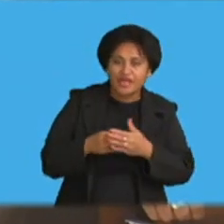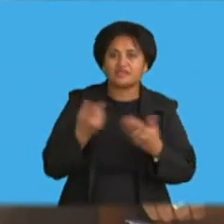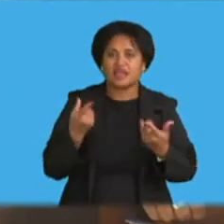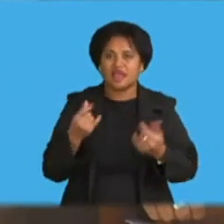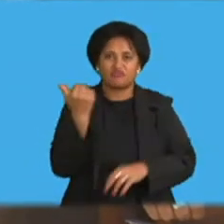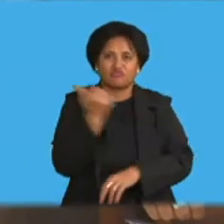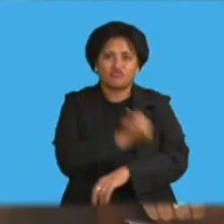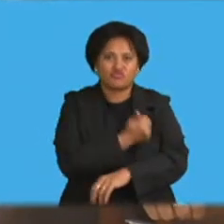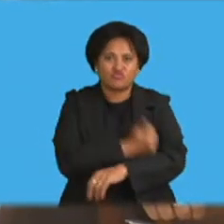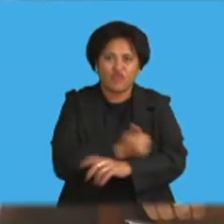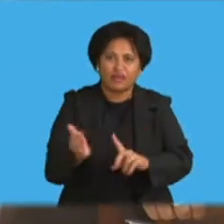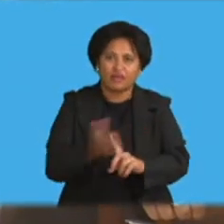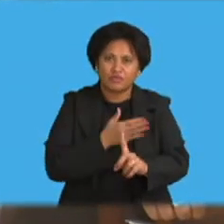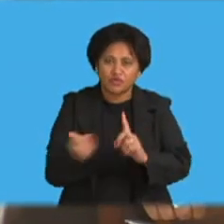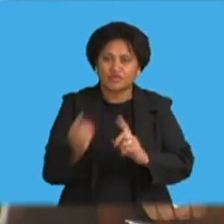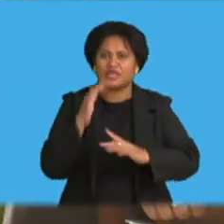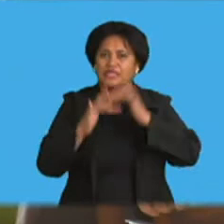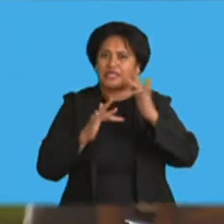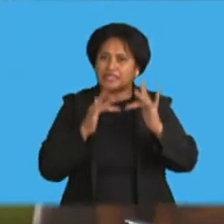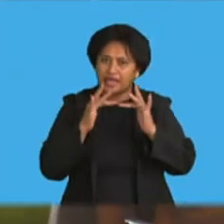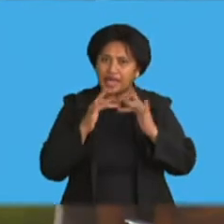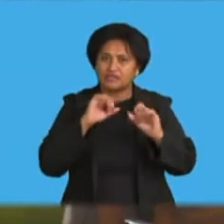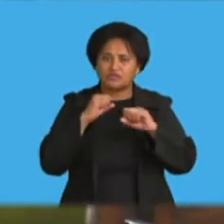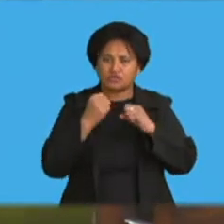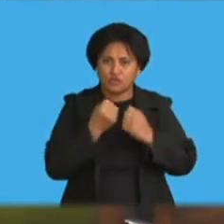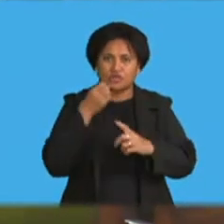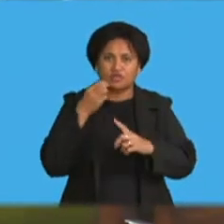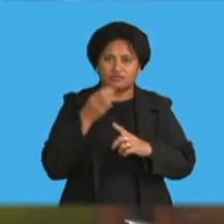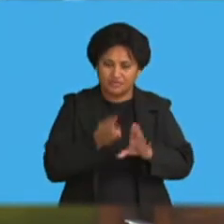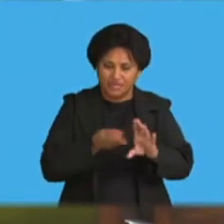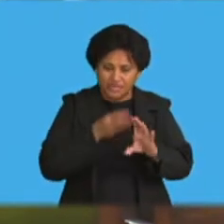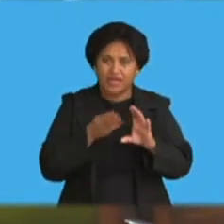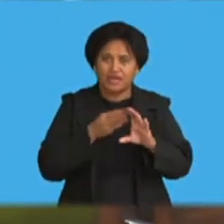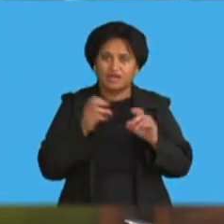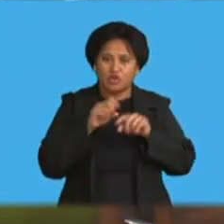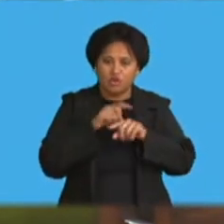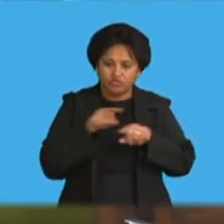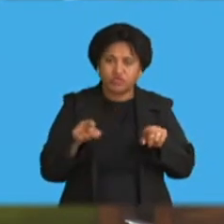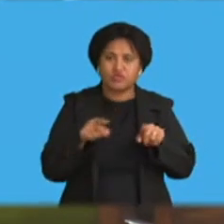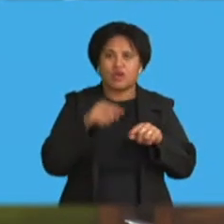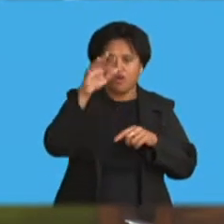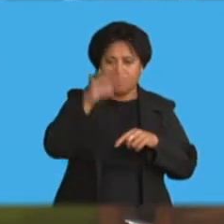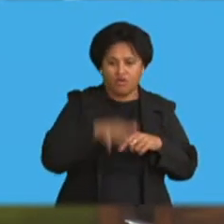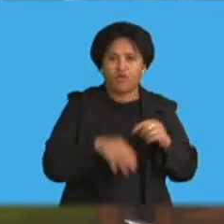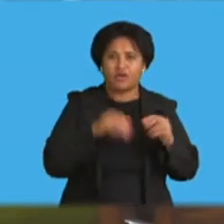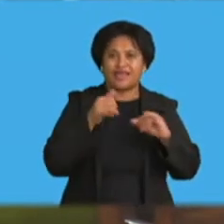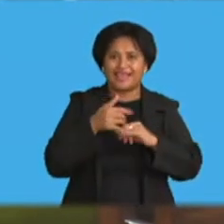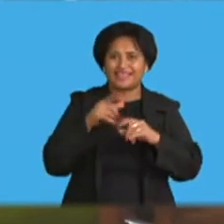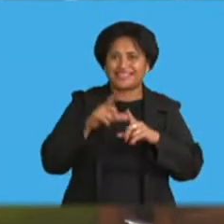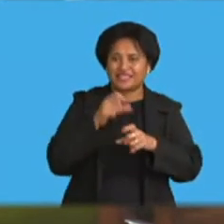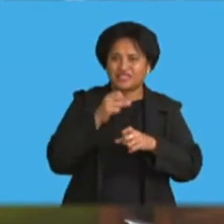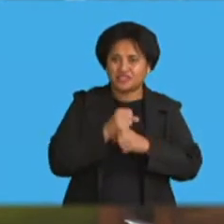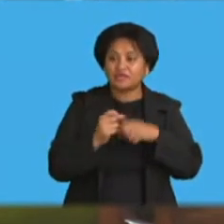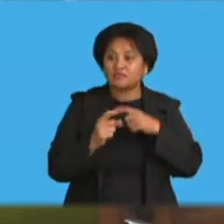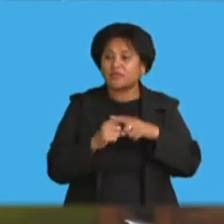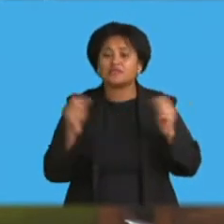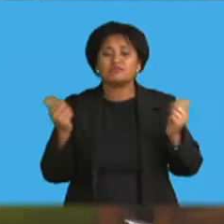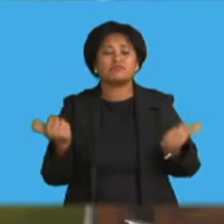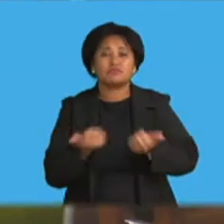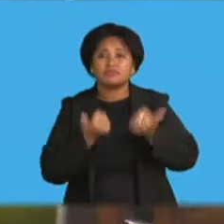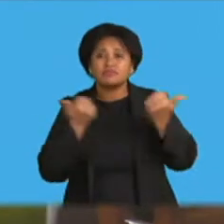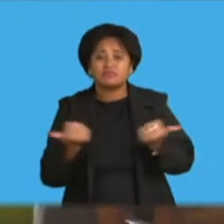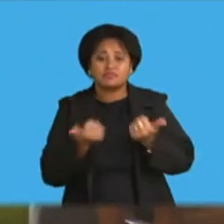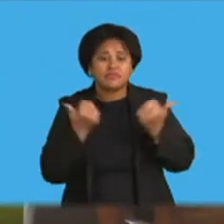and internet social media, and the advocacy for education strategies across the SDGs, including many of the challenges that are faced today